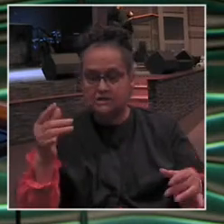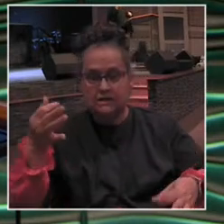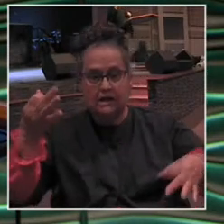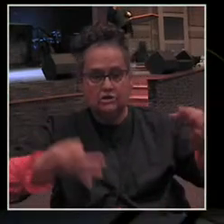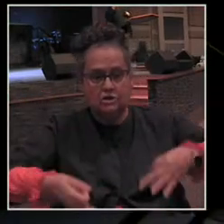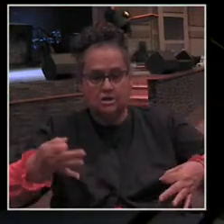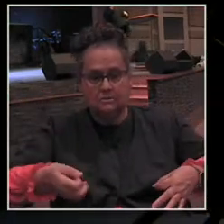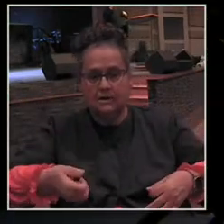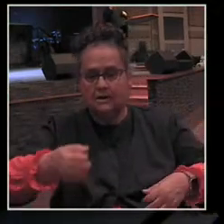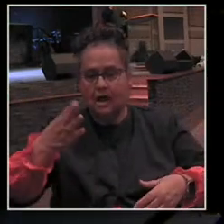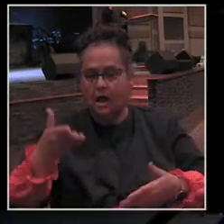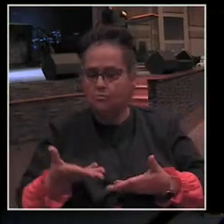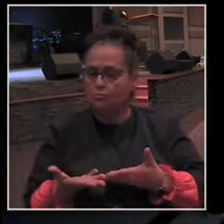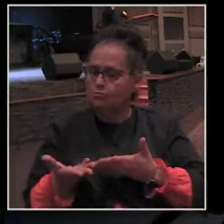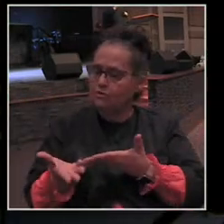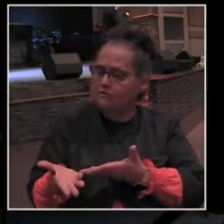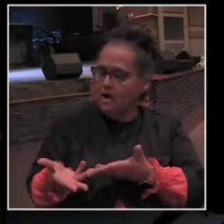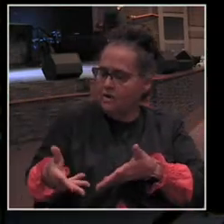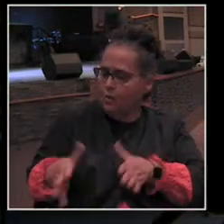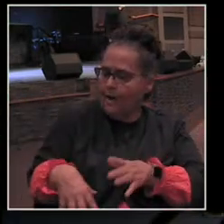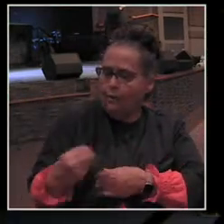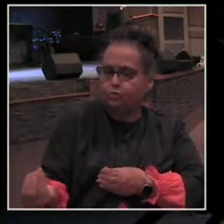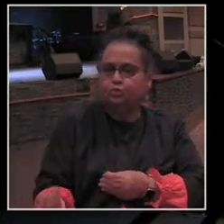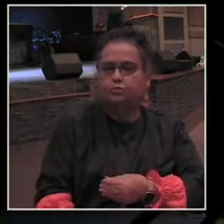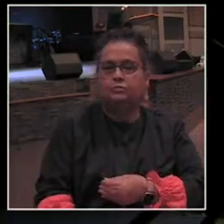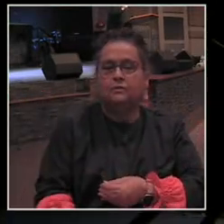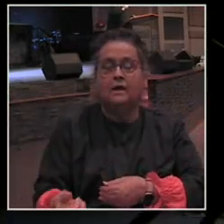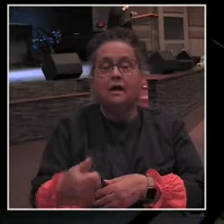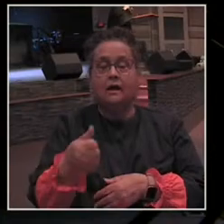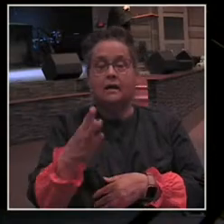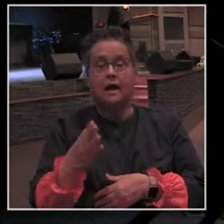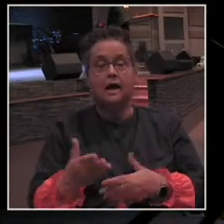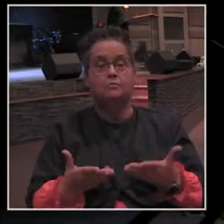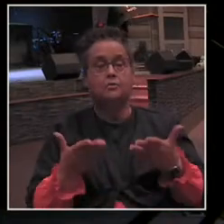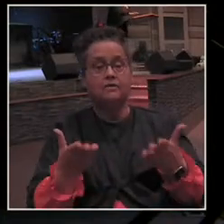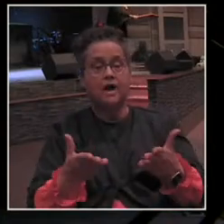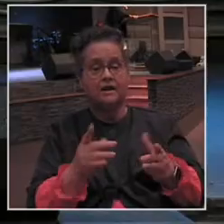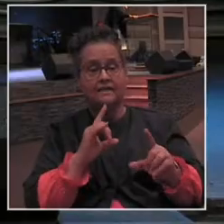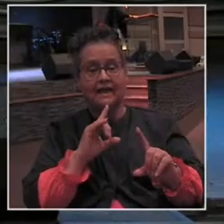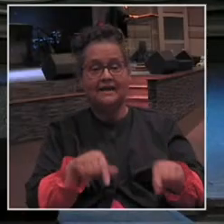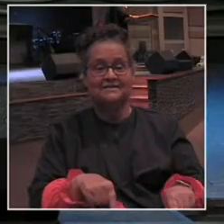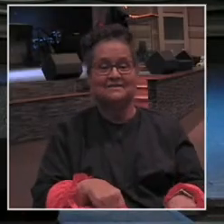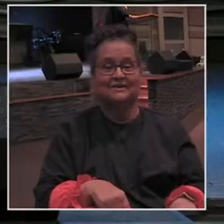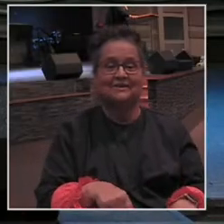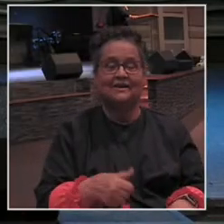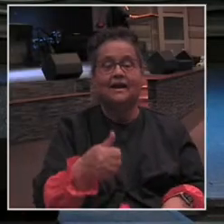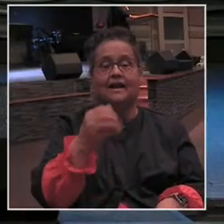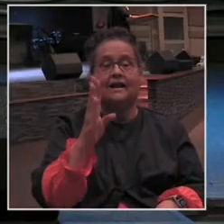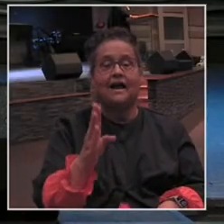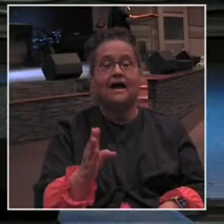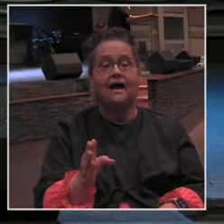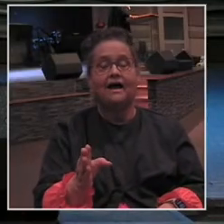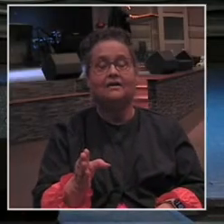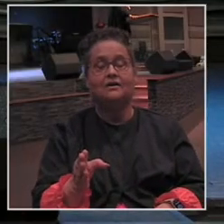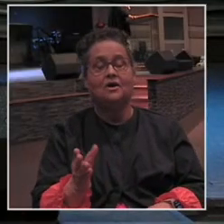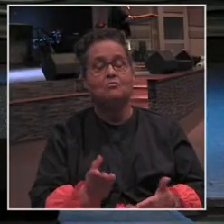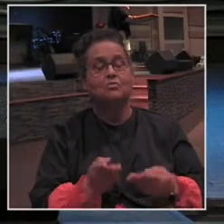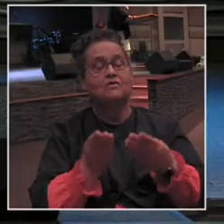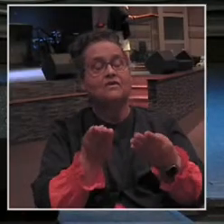coming, God provided a way out. God provided the answer. God provided salvation with a